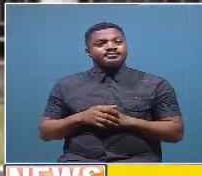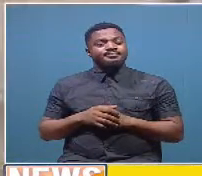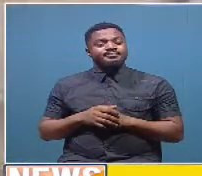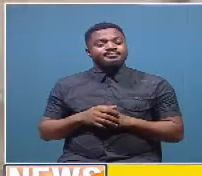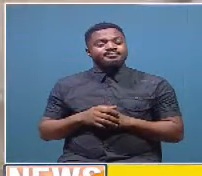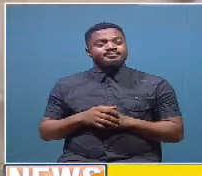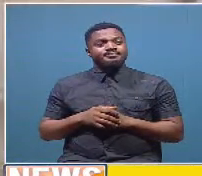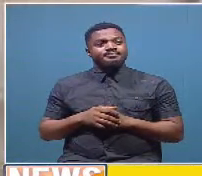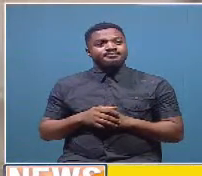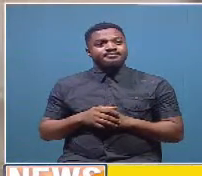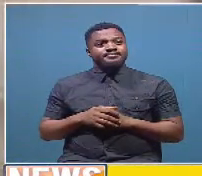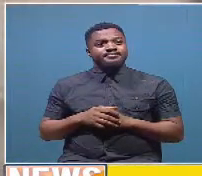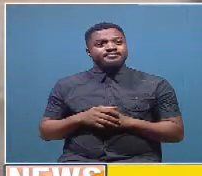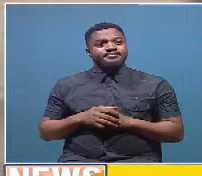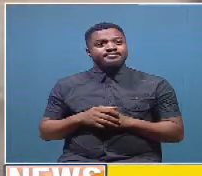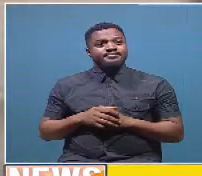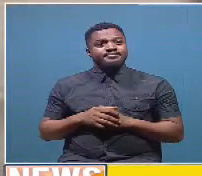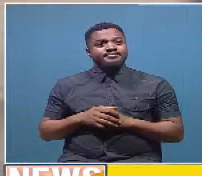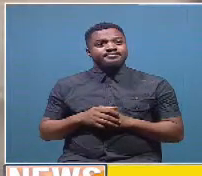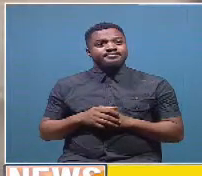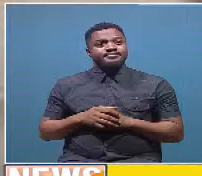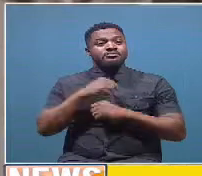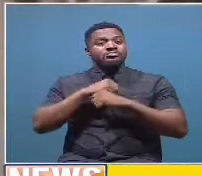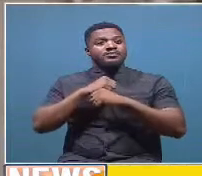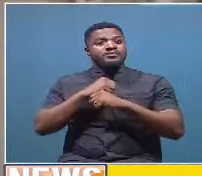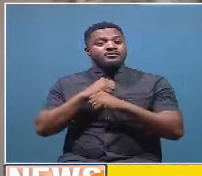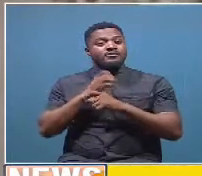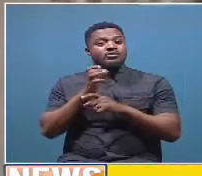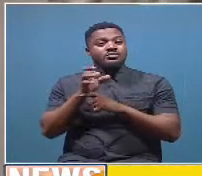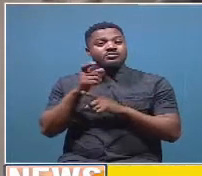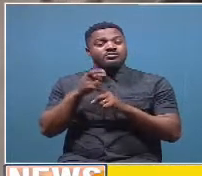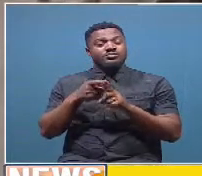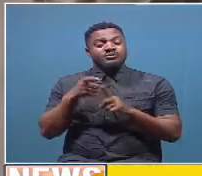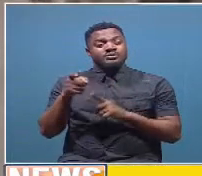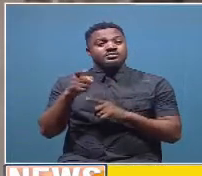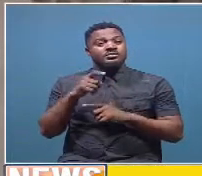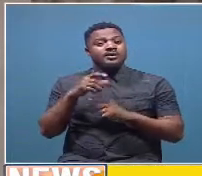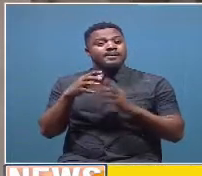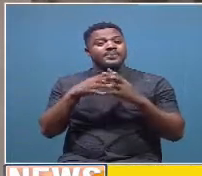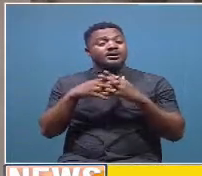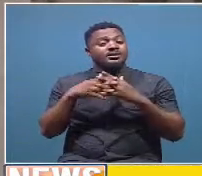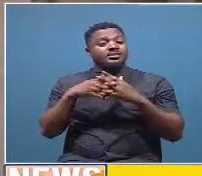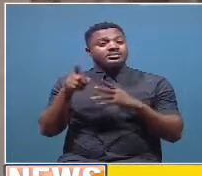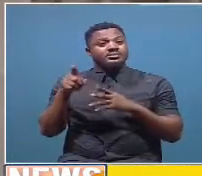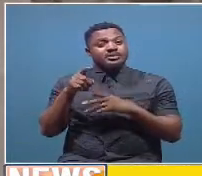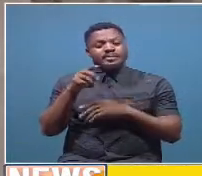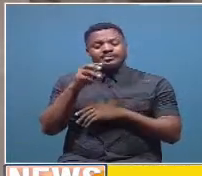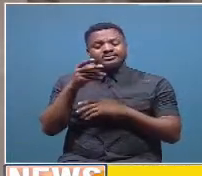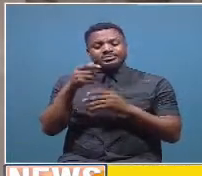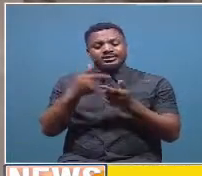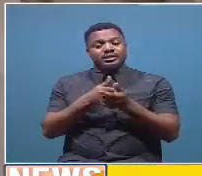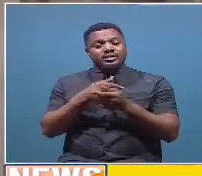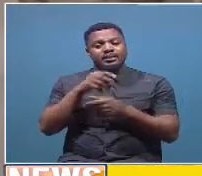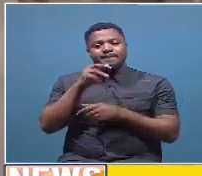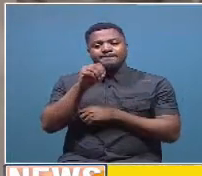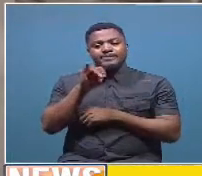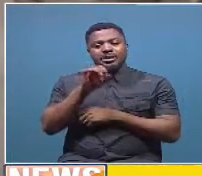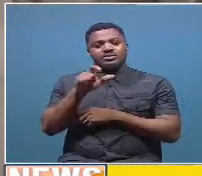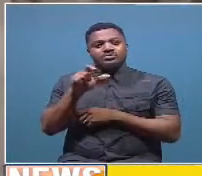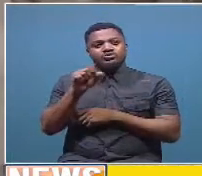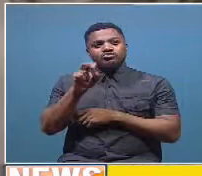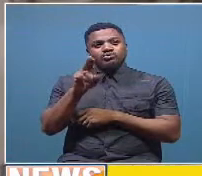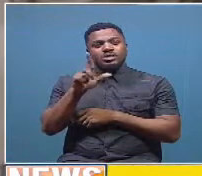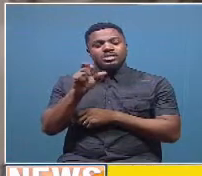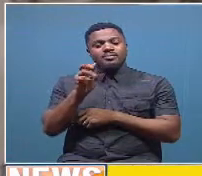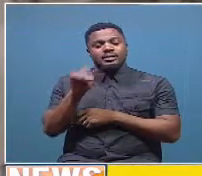violent extremism. The commander of the 2nd Security Force Assistance Brigade, Colonel Michael Sullivan, on his part, stated